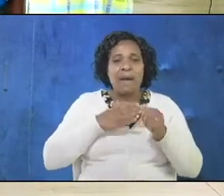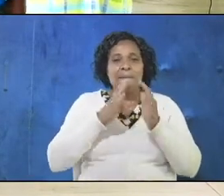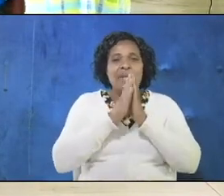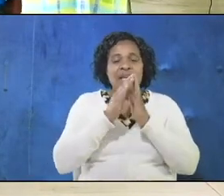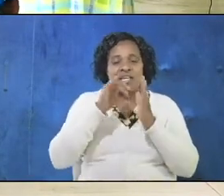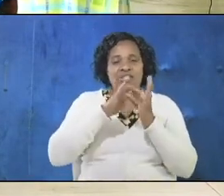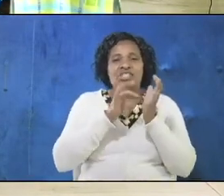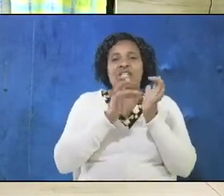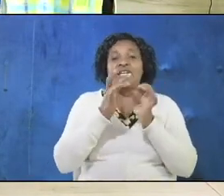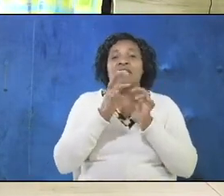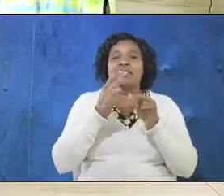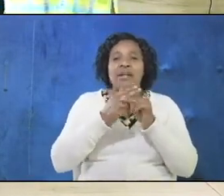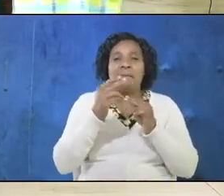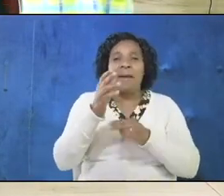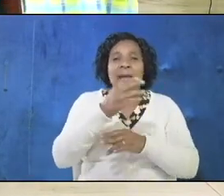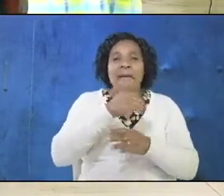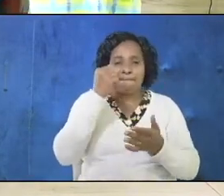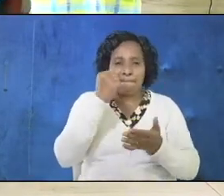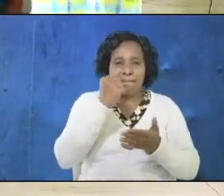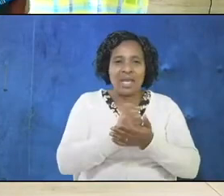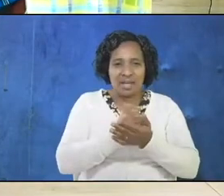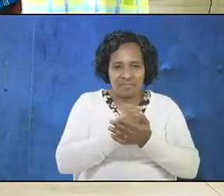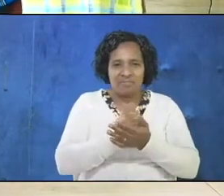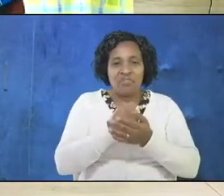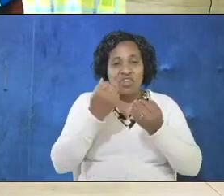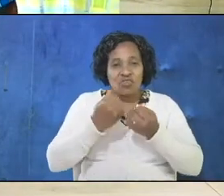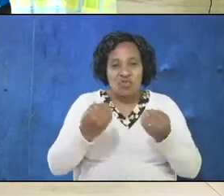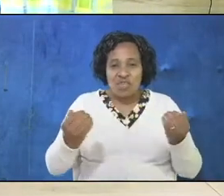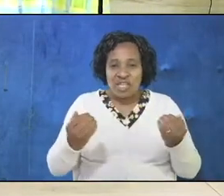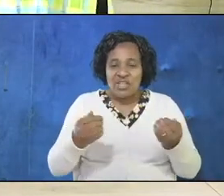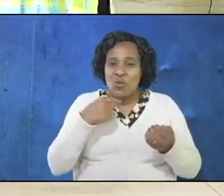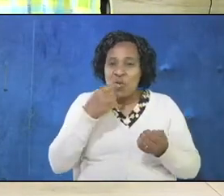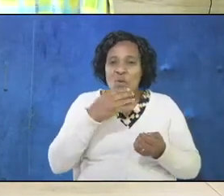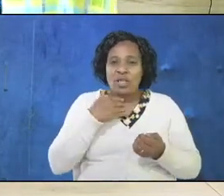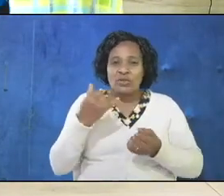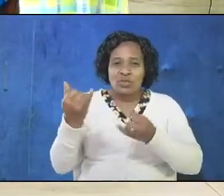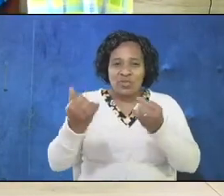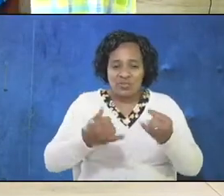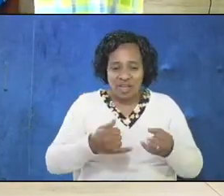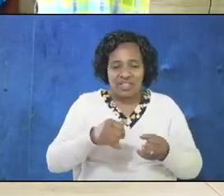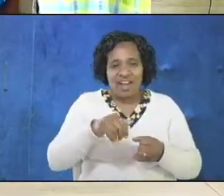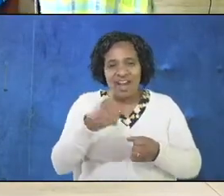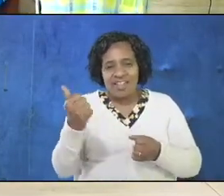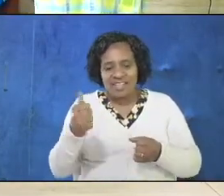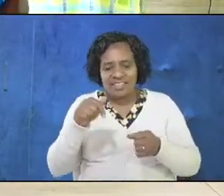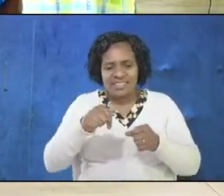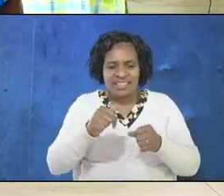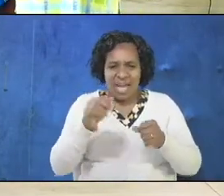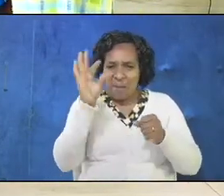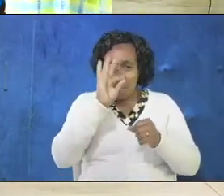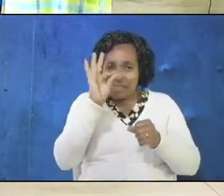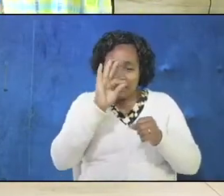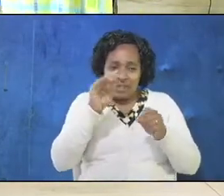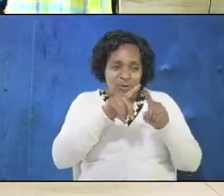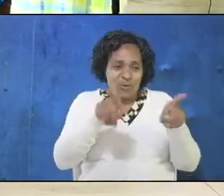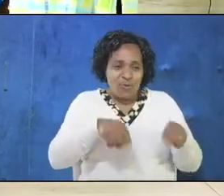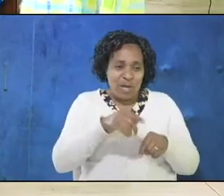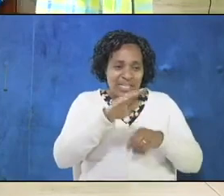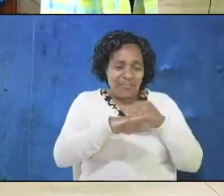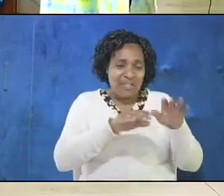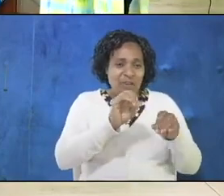Amen. Amen. Children, who want to invite others to this amazing room at the feet of